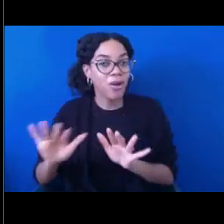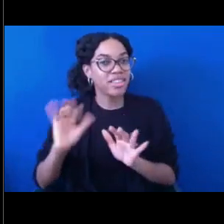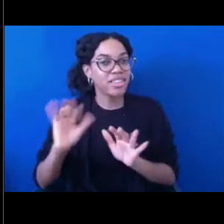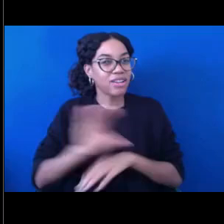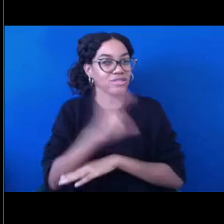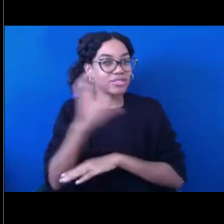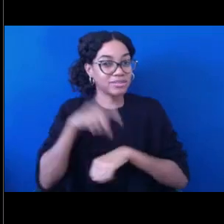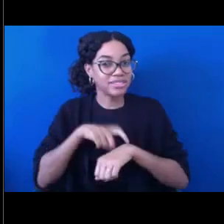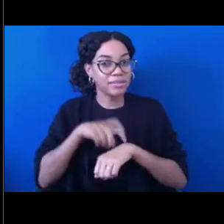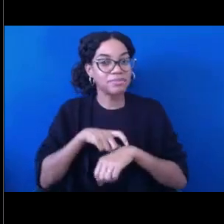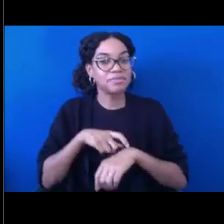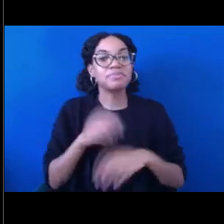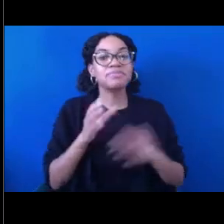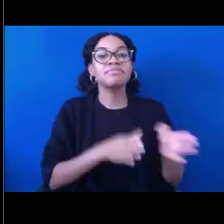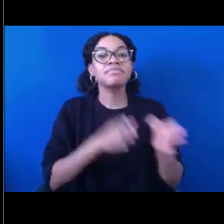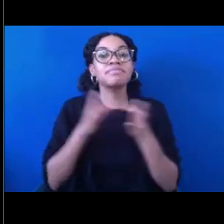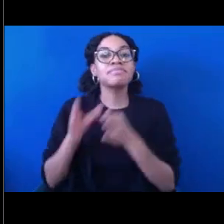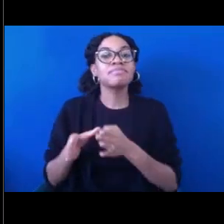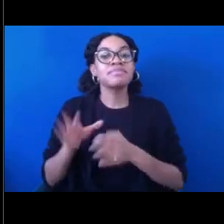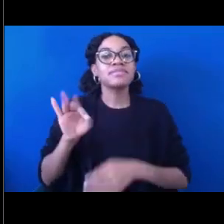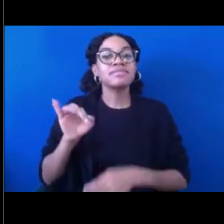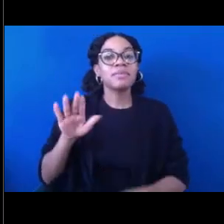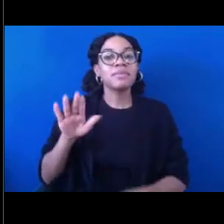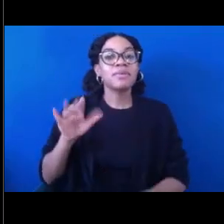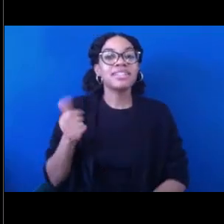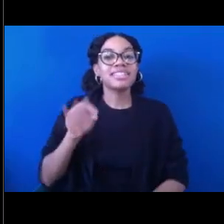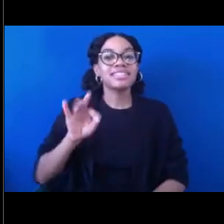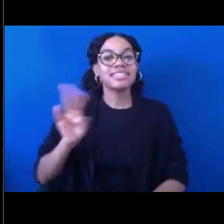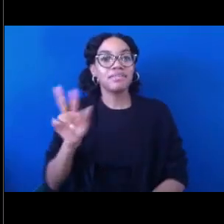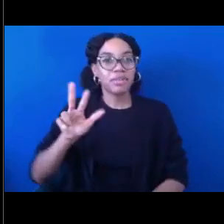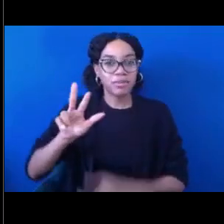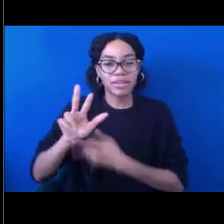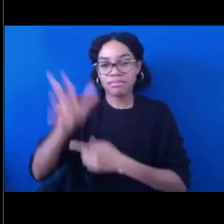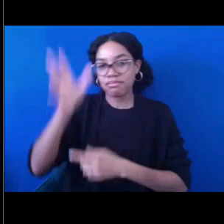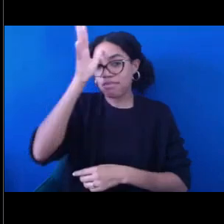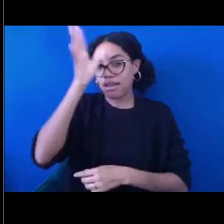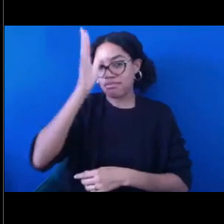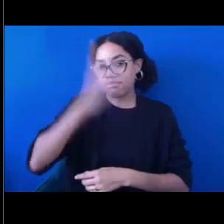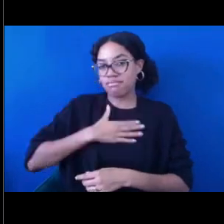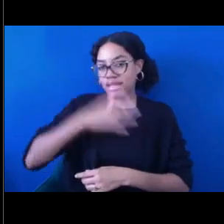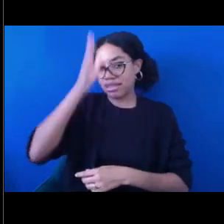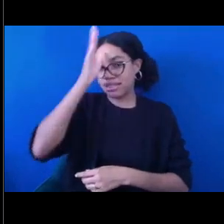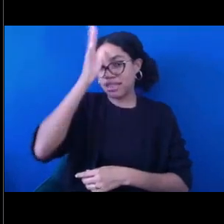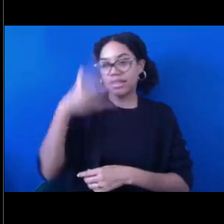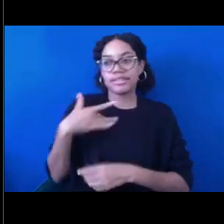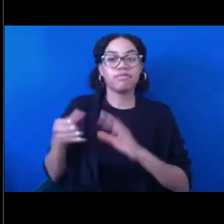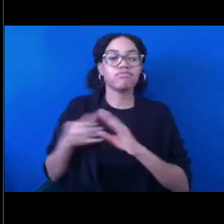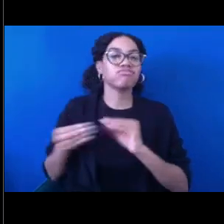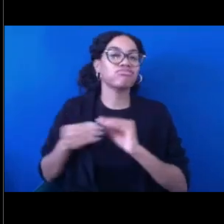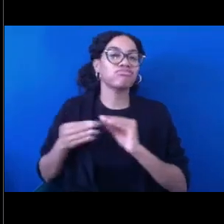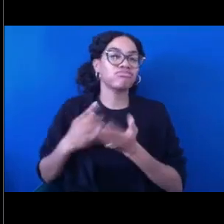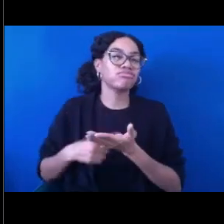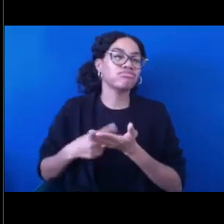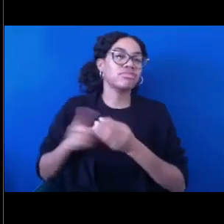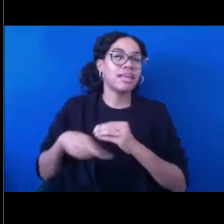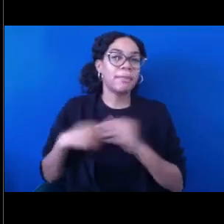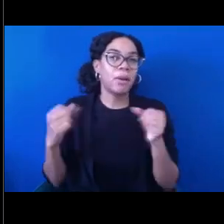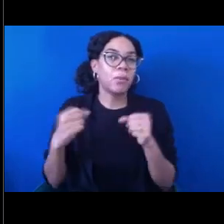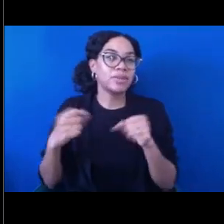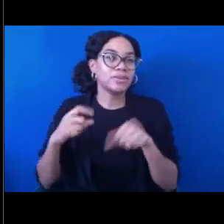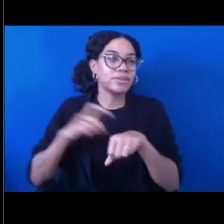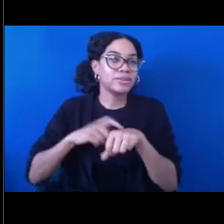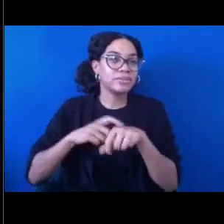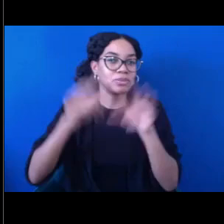a lot personally. We'll talk about those and how those played a role and how that can kind of give us an idea of future winter storms to look